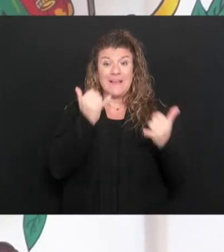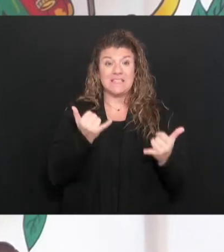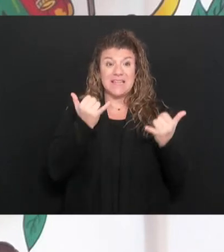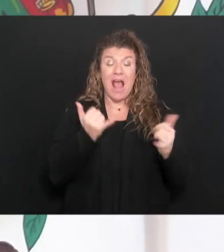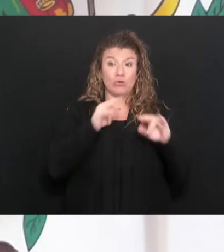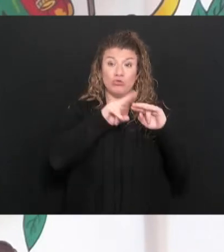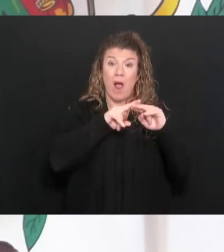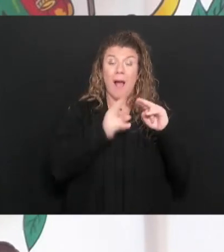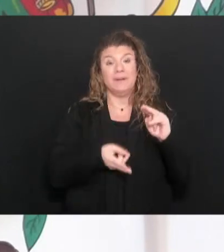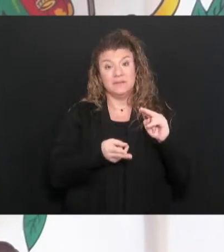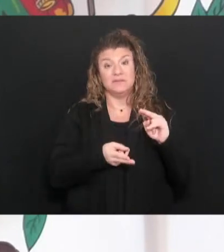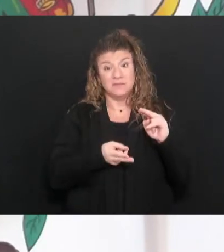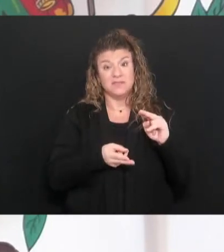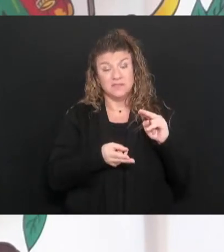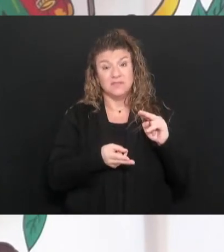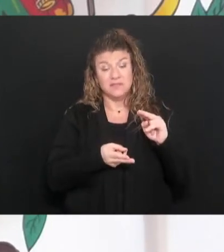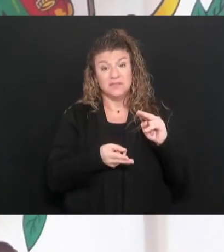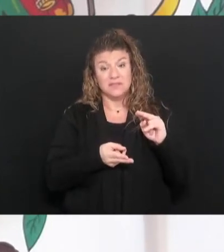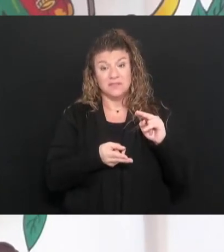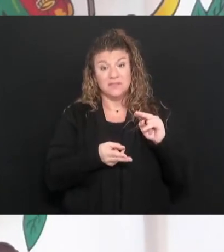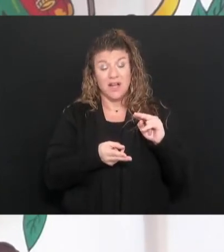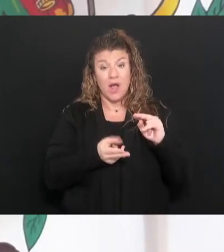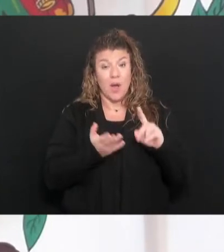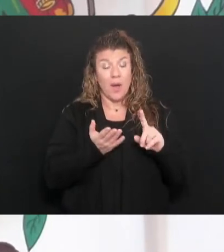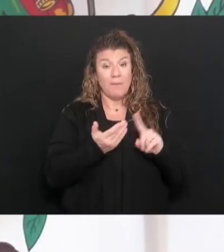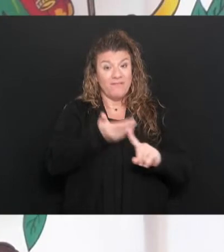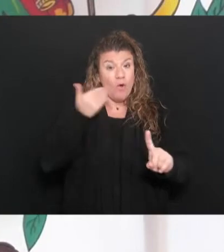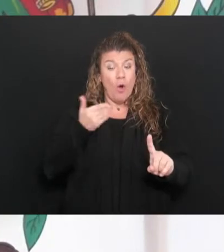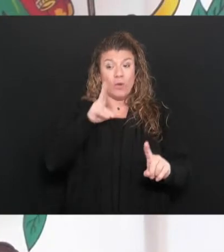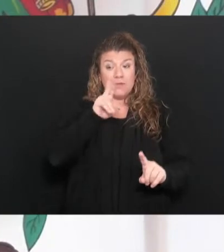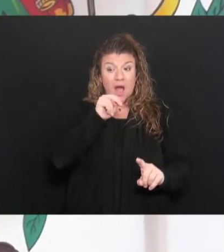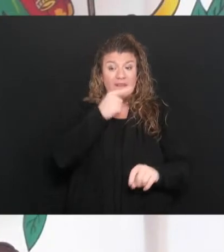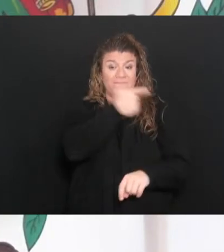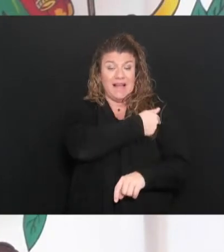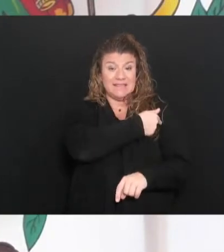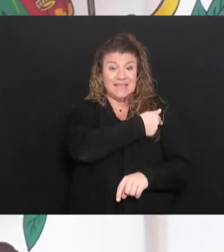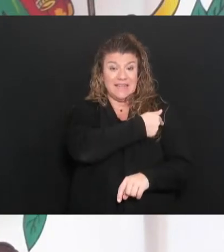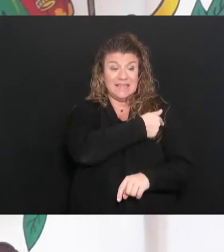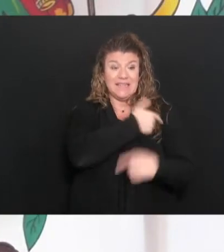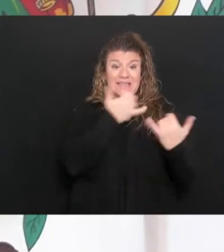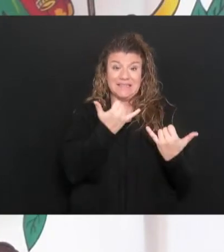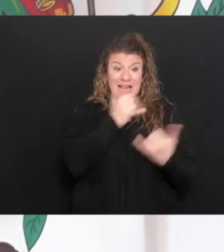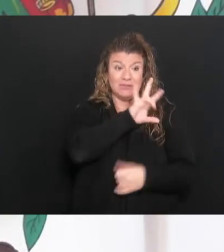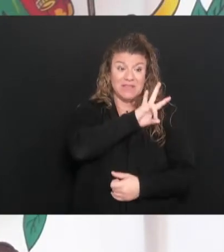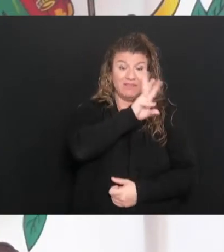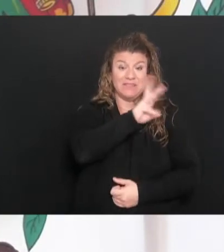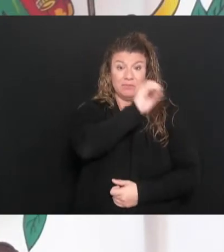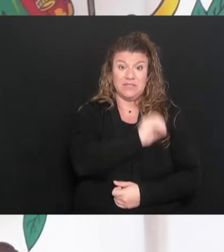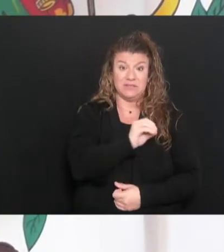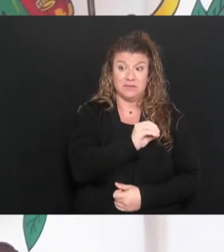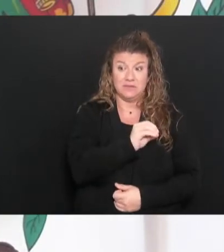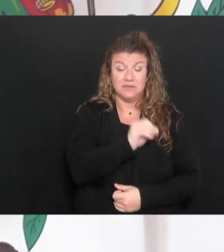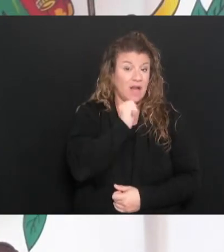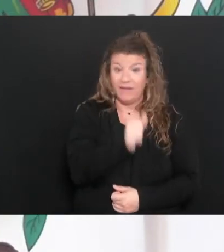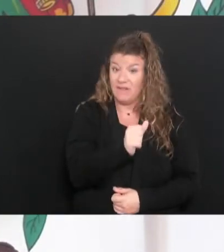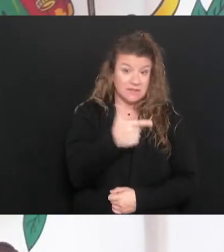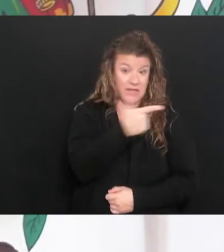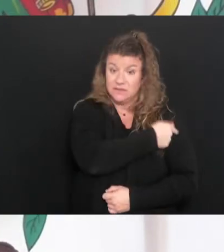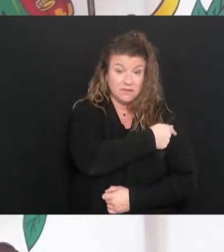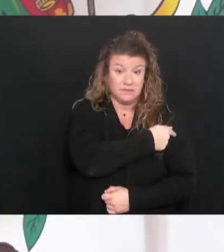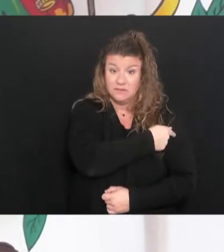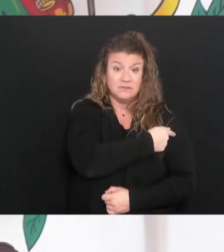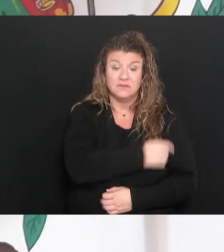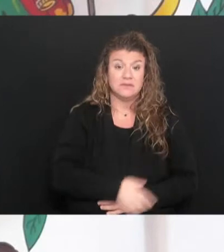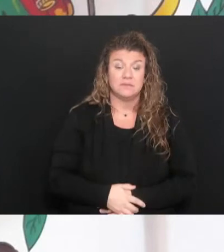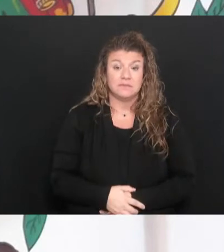dropped from the unvaccinated now that are in the hospital are 76%. You